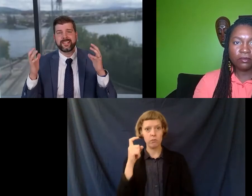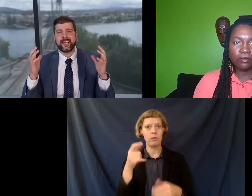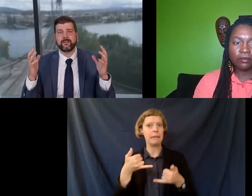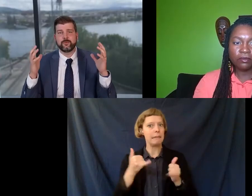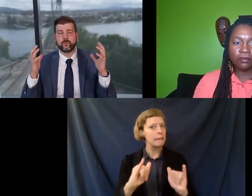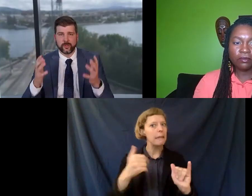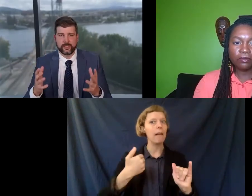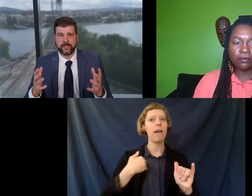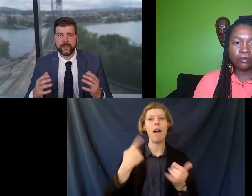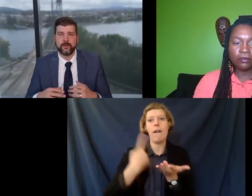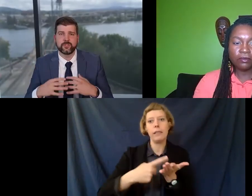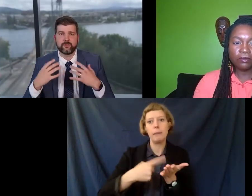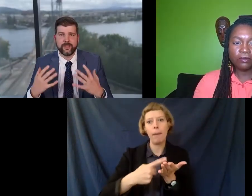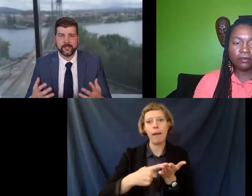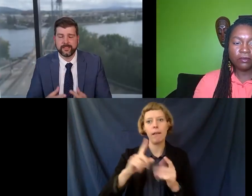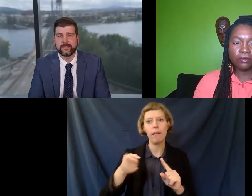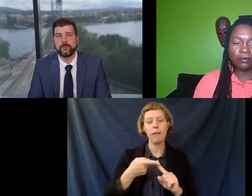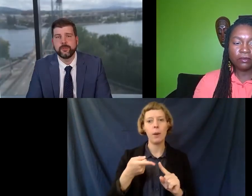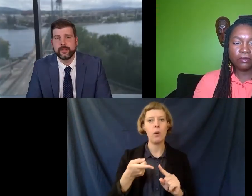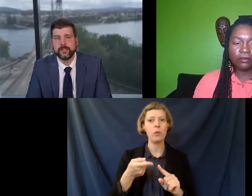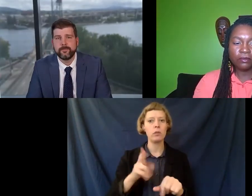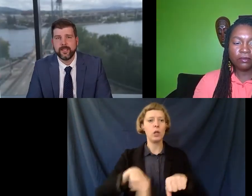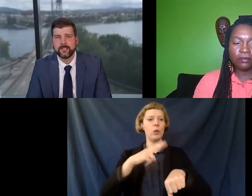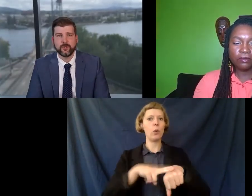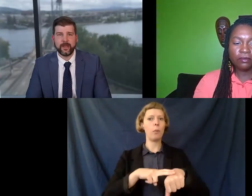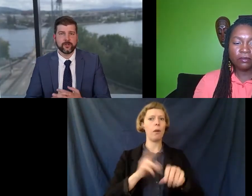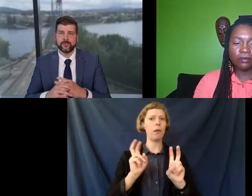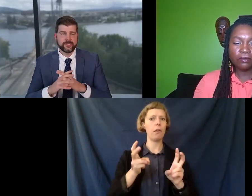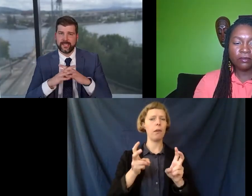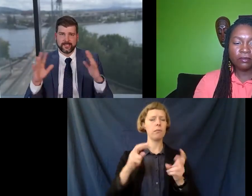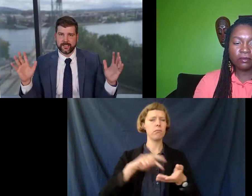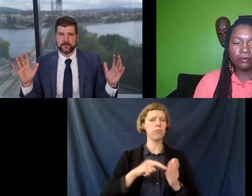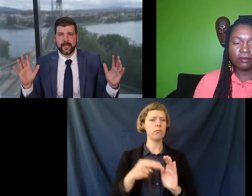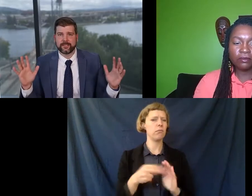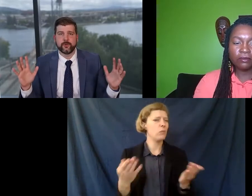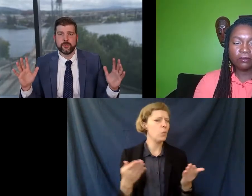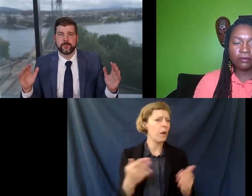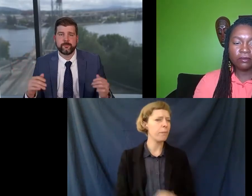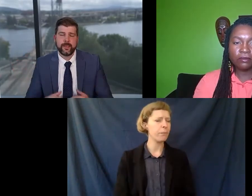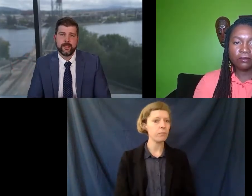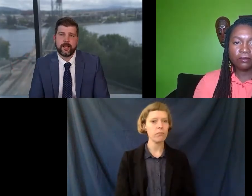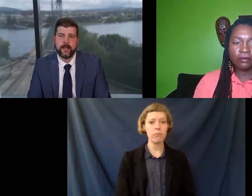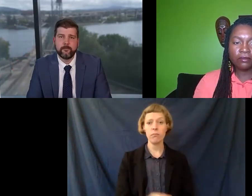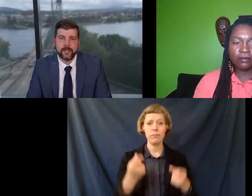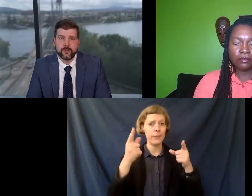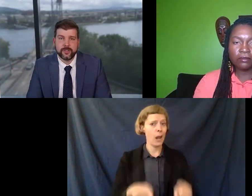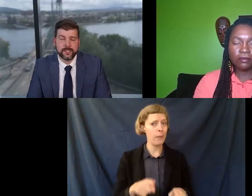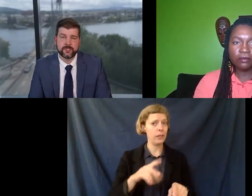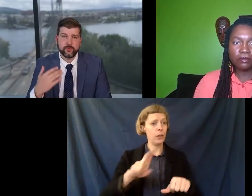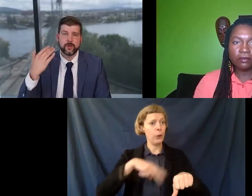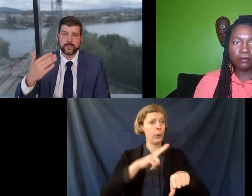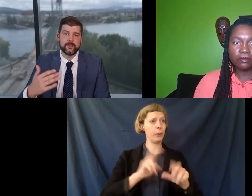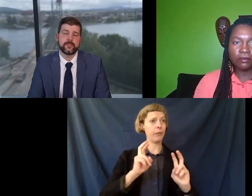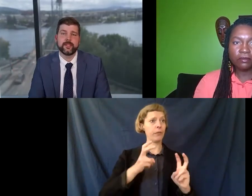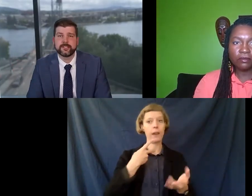was not working and was failing the community. So my goal is not to get us back to normal. My goal is